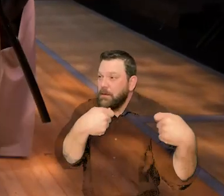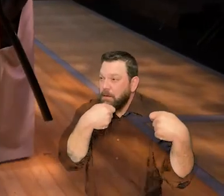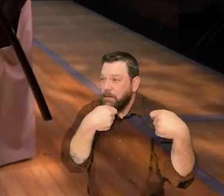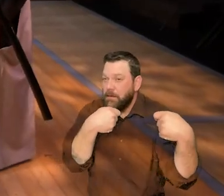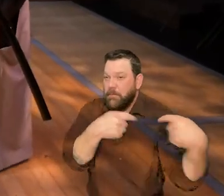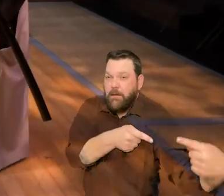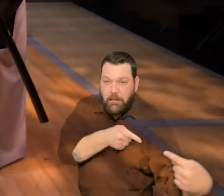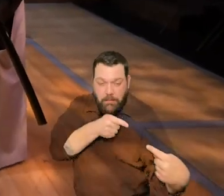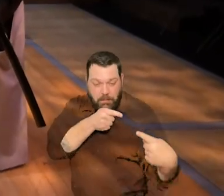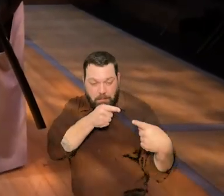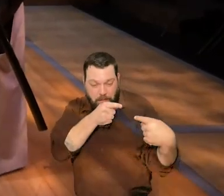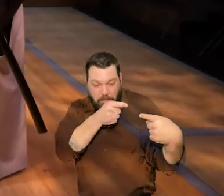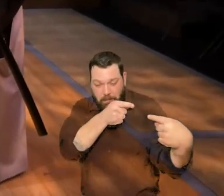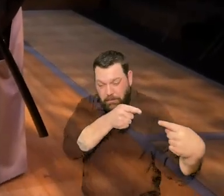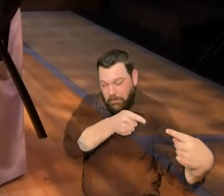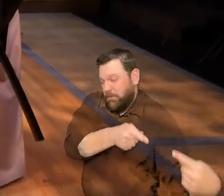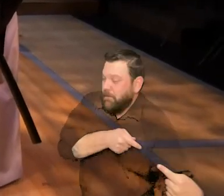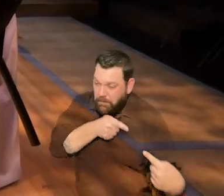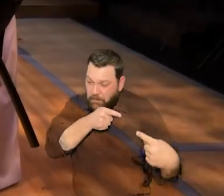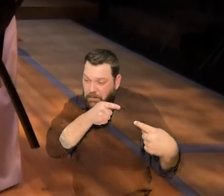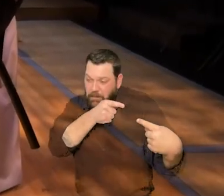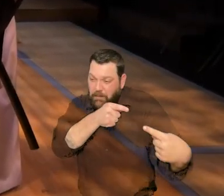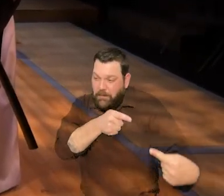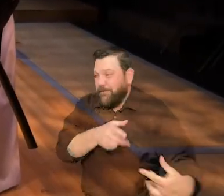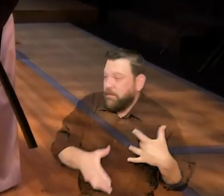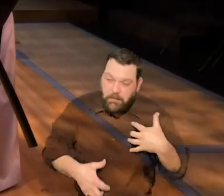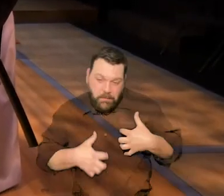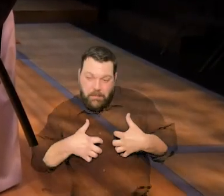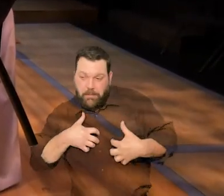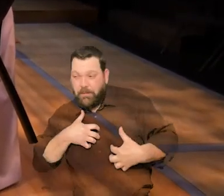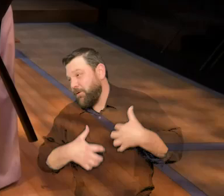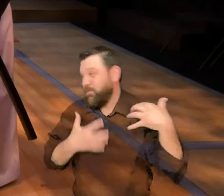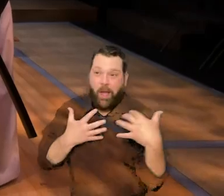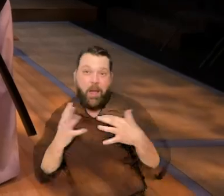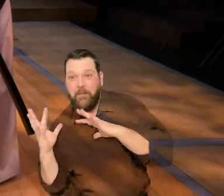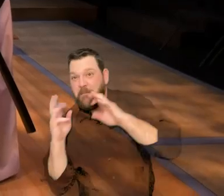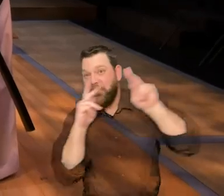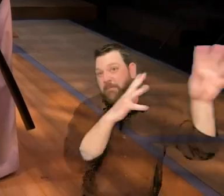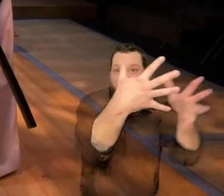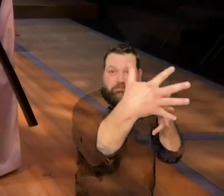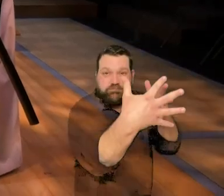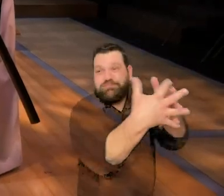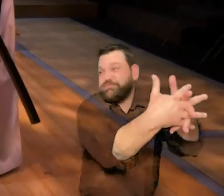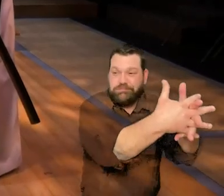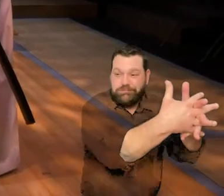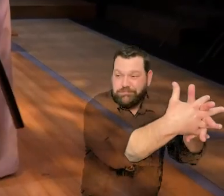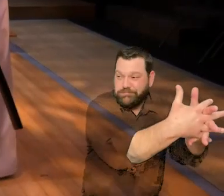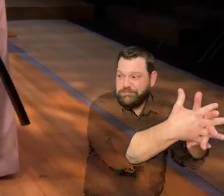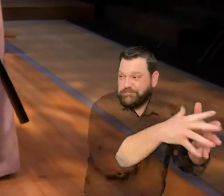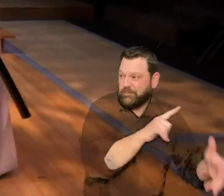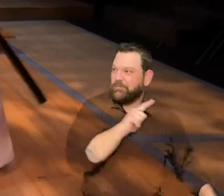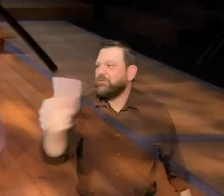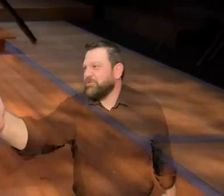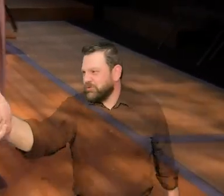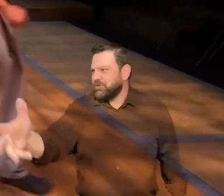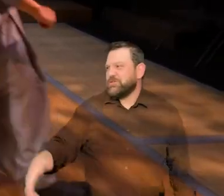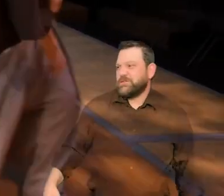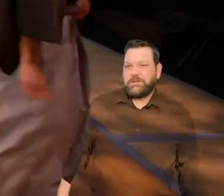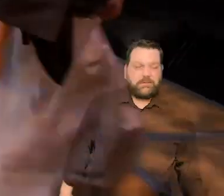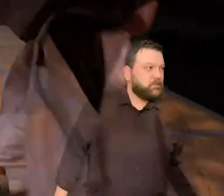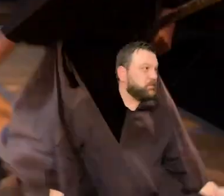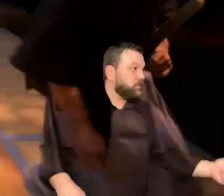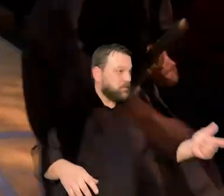muttering, is she quarreling with me? Does she want me home? Your turn.